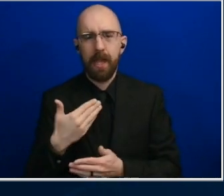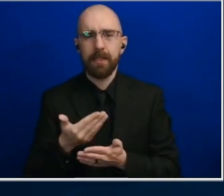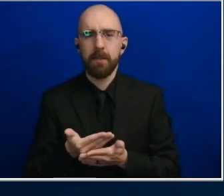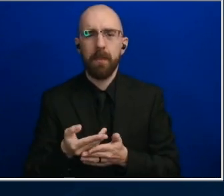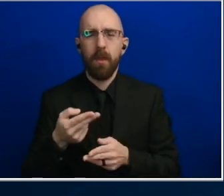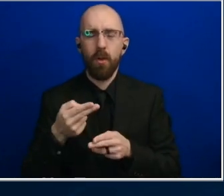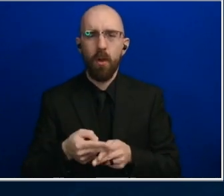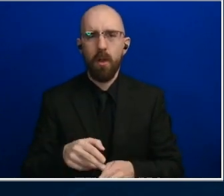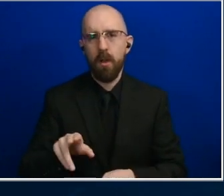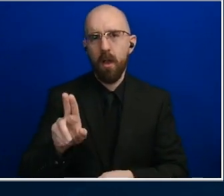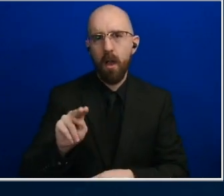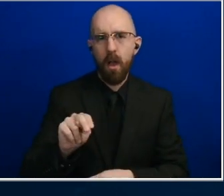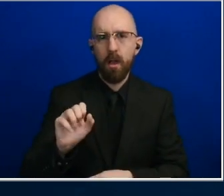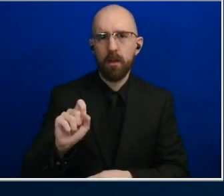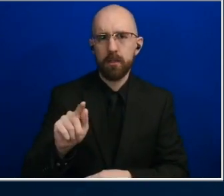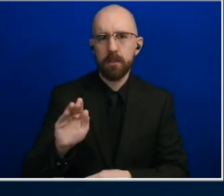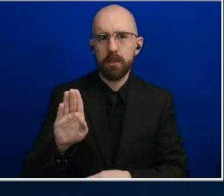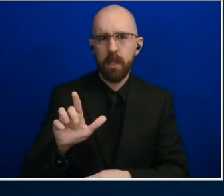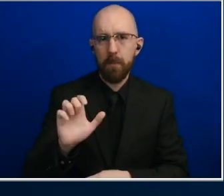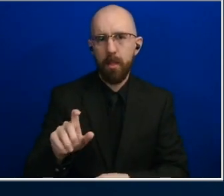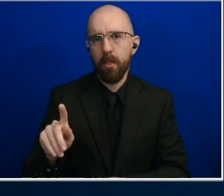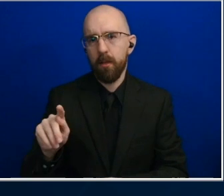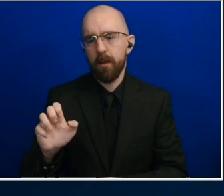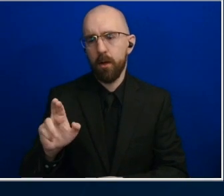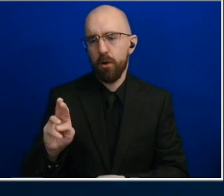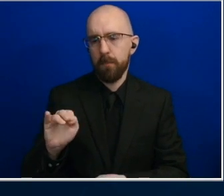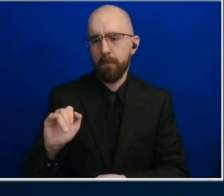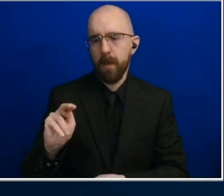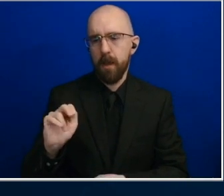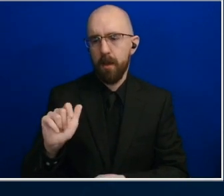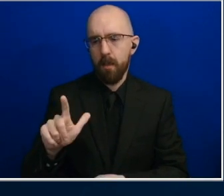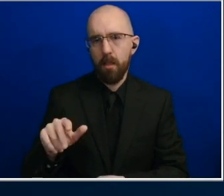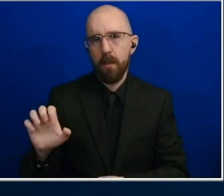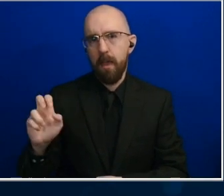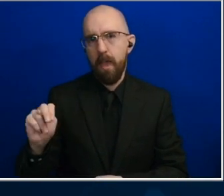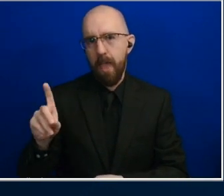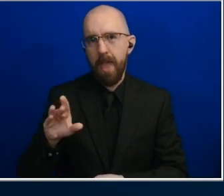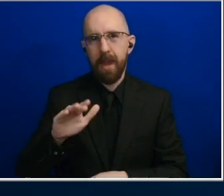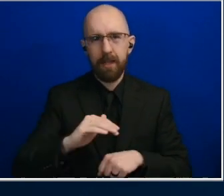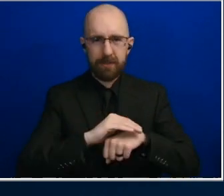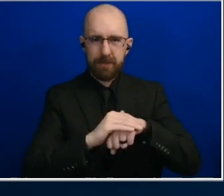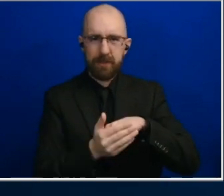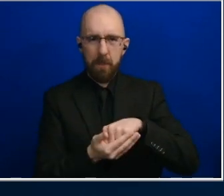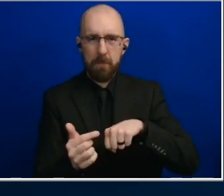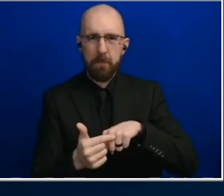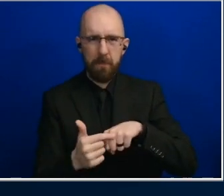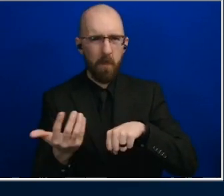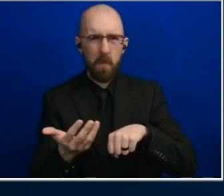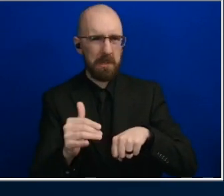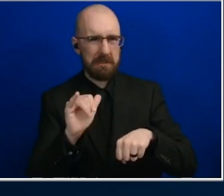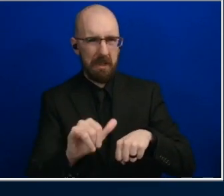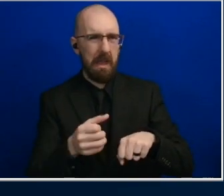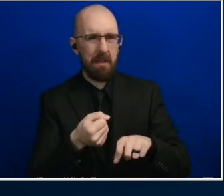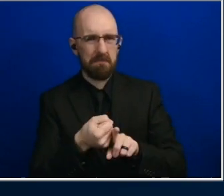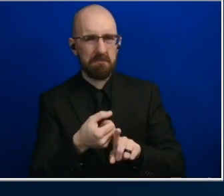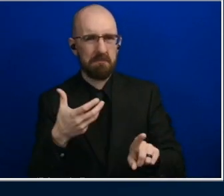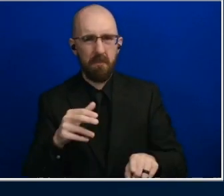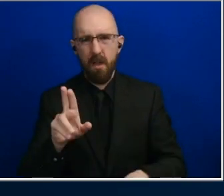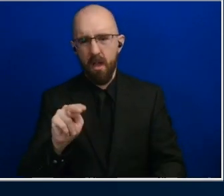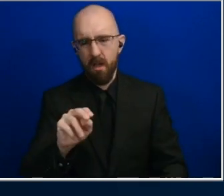unstable terminal end of his stump that was also contributing to the pain. What is that, and what is an unstable terminal